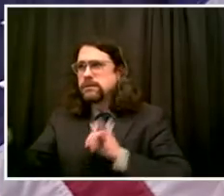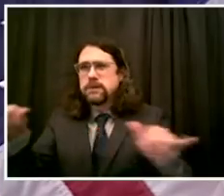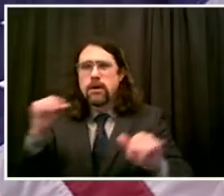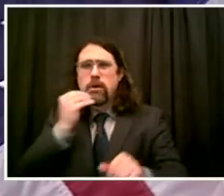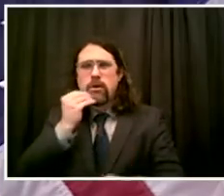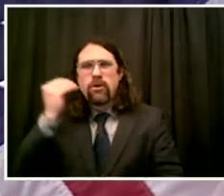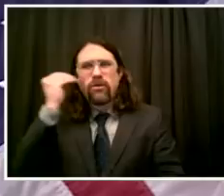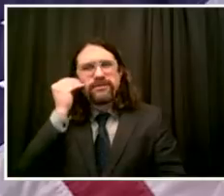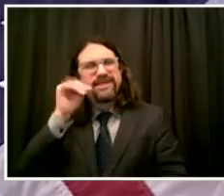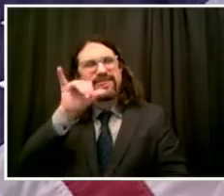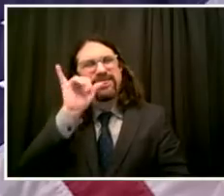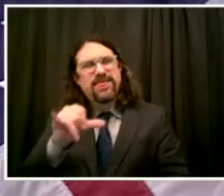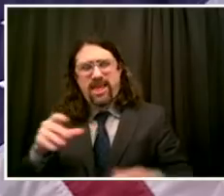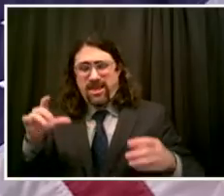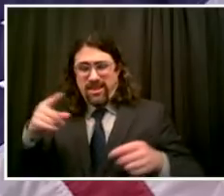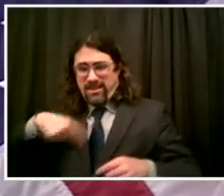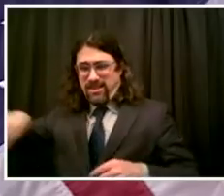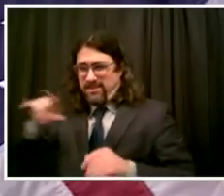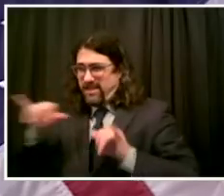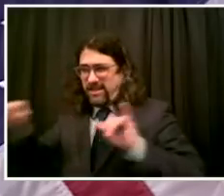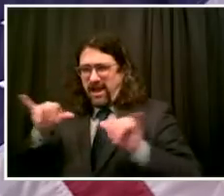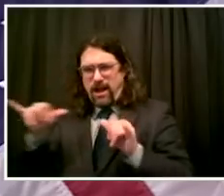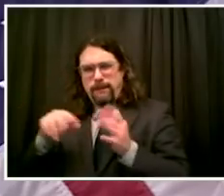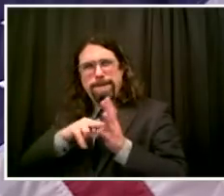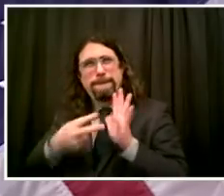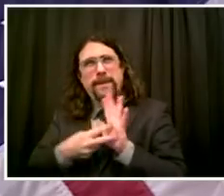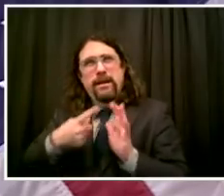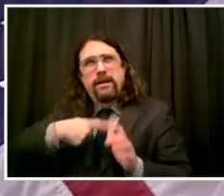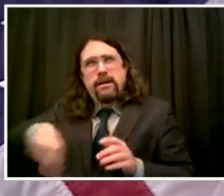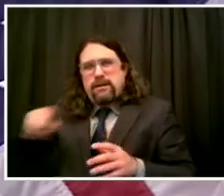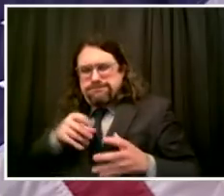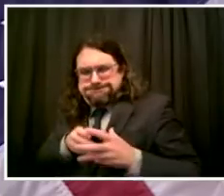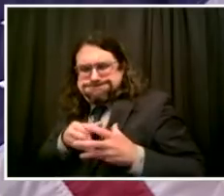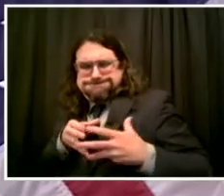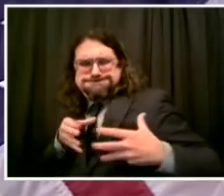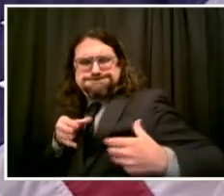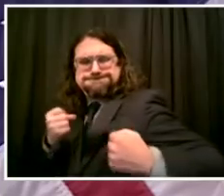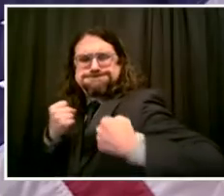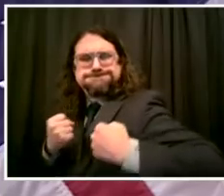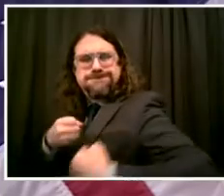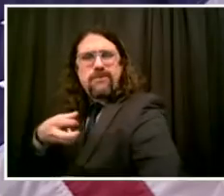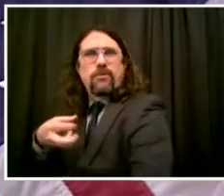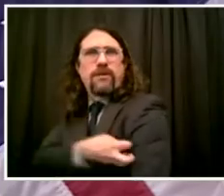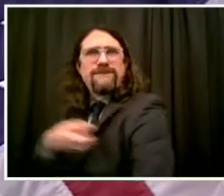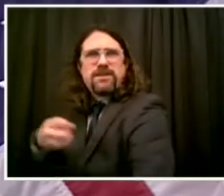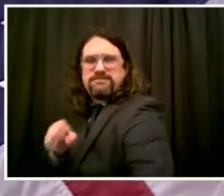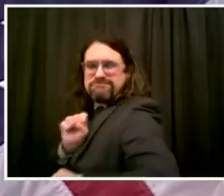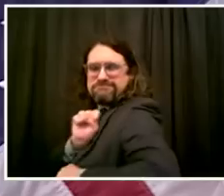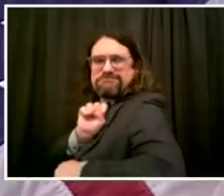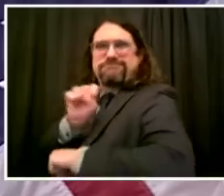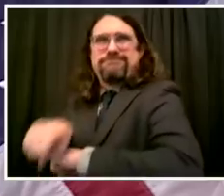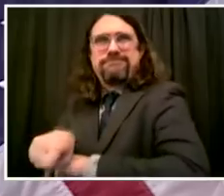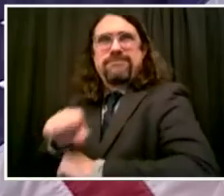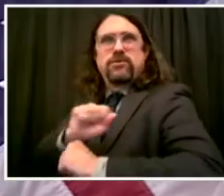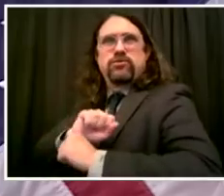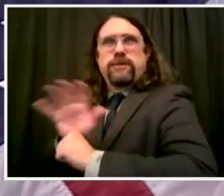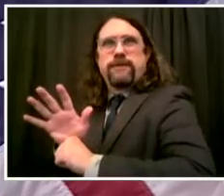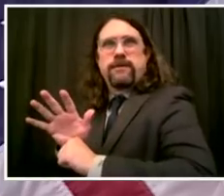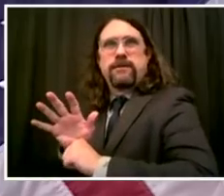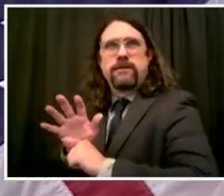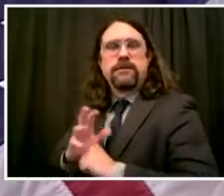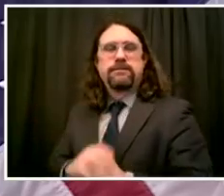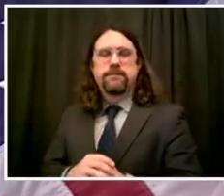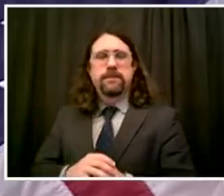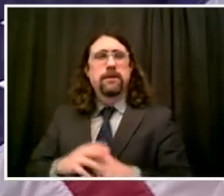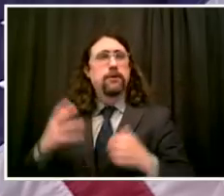many challenges it has laid bare, most especially the disparities we see in communities around this